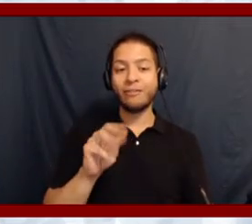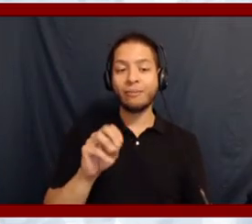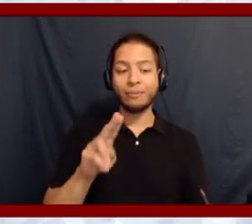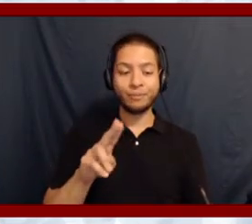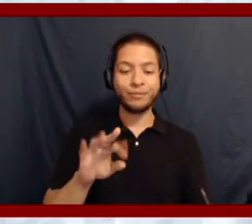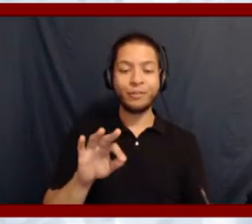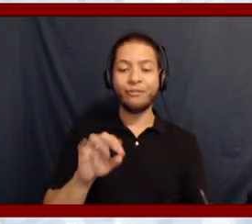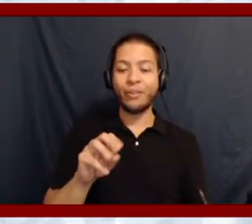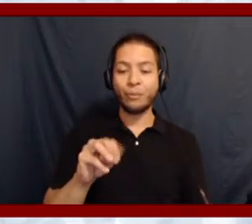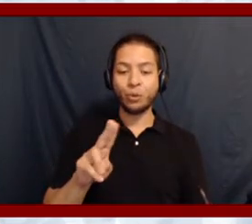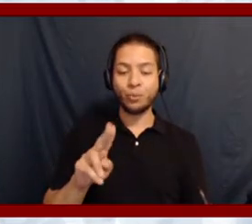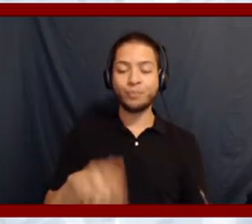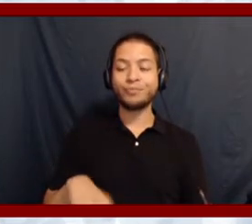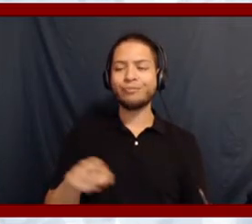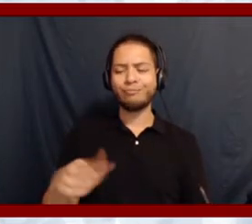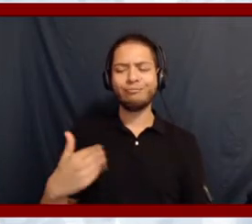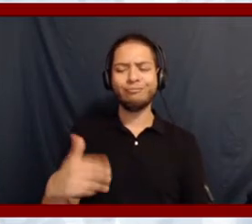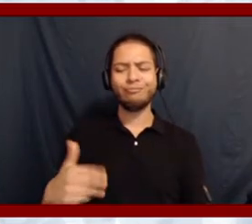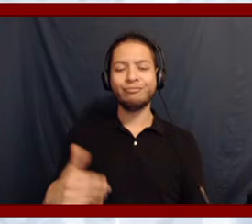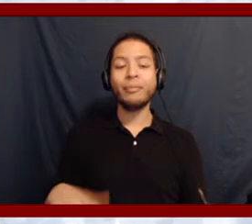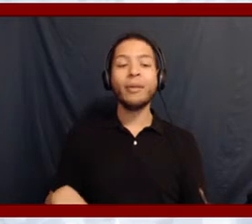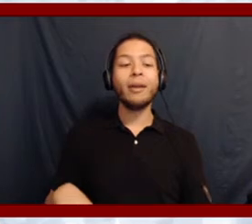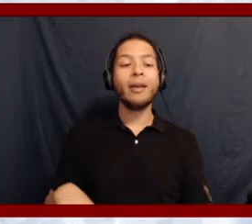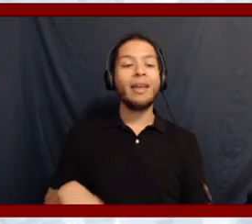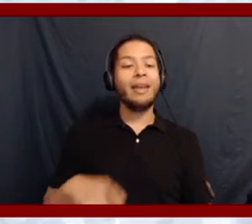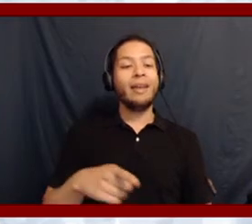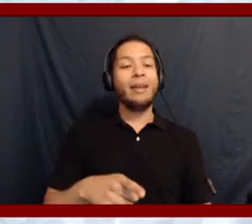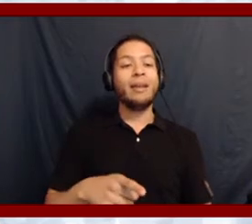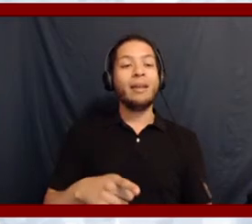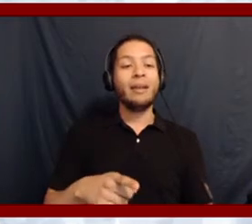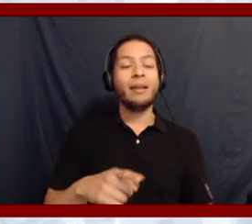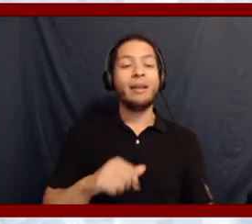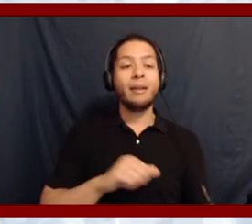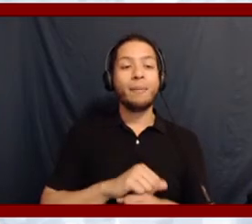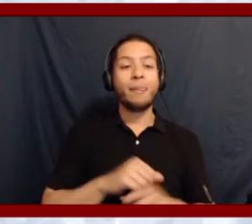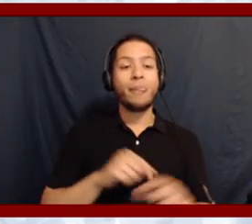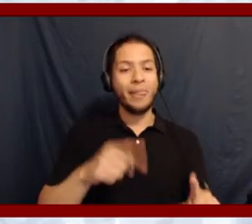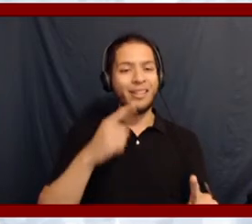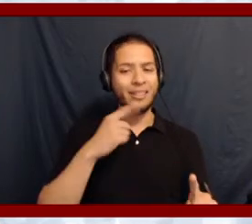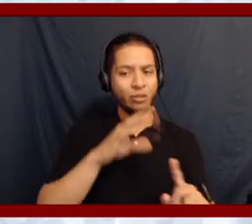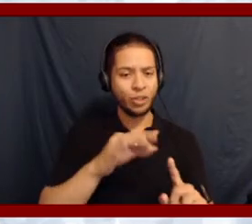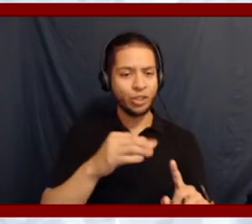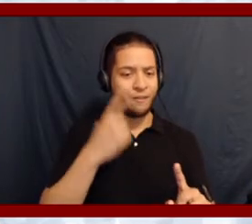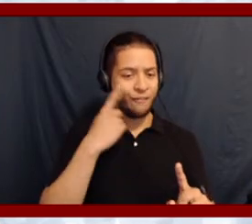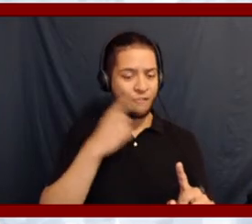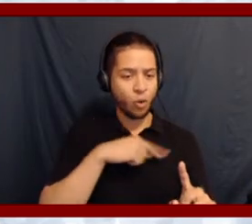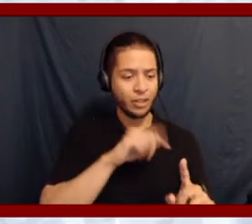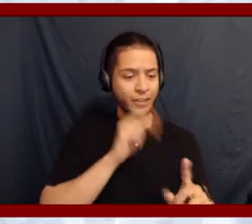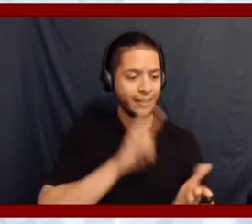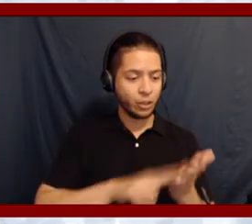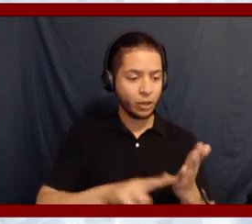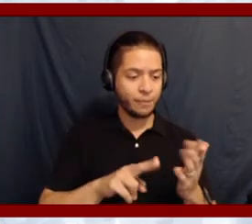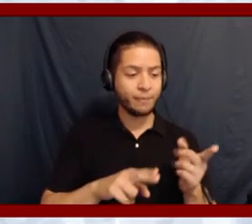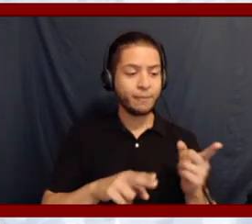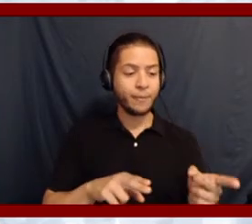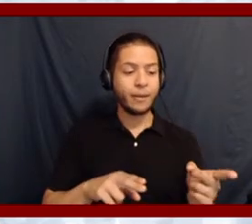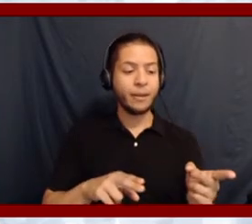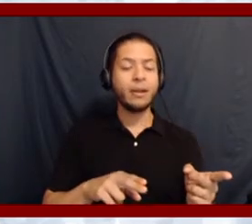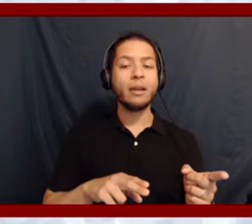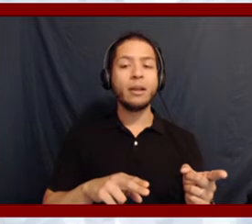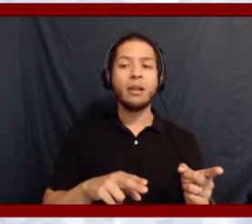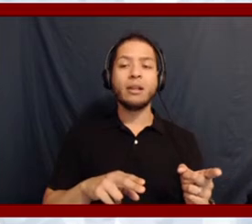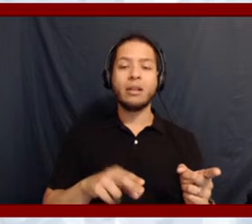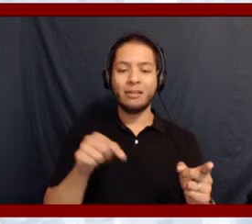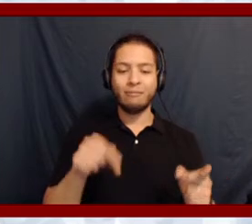here. And her question is, you know, COVID-19 has, and this is for Secretary Cardona, COVID-19 has negatively impacted